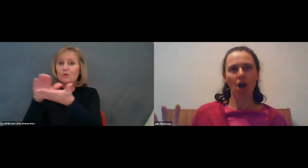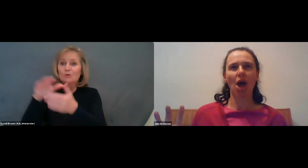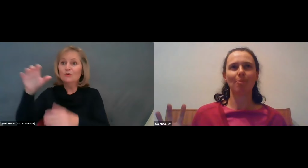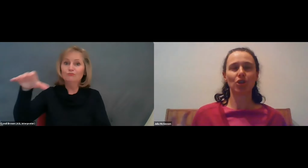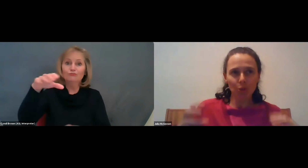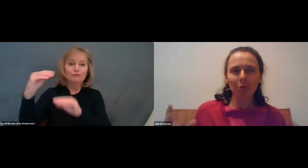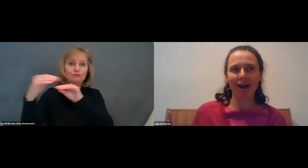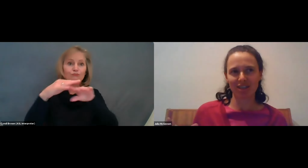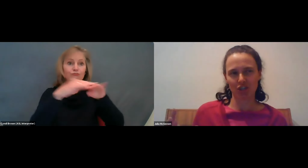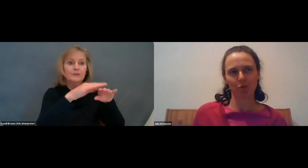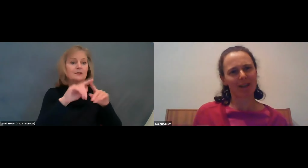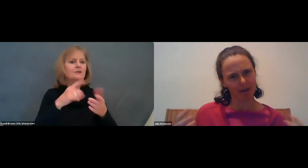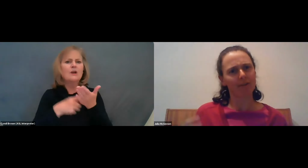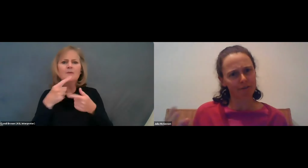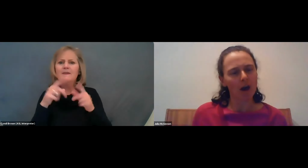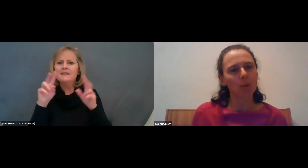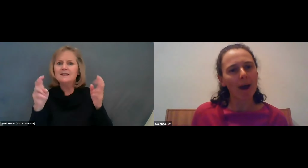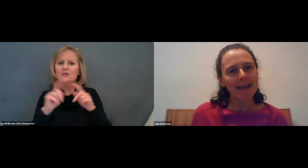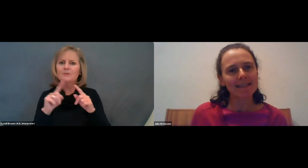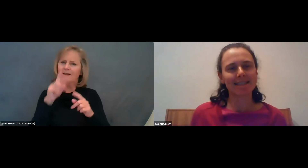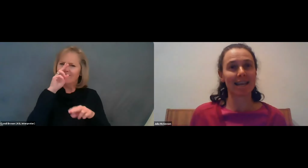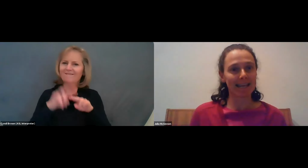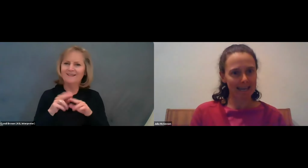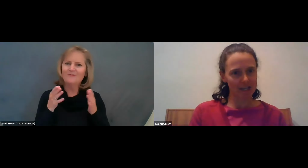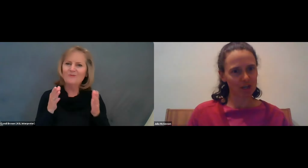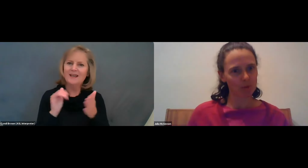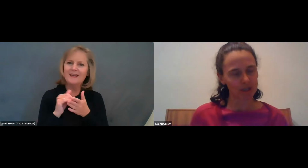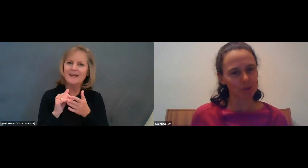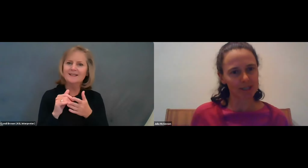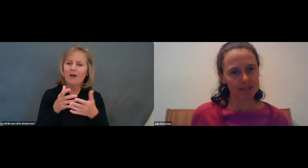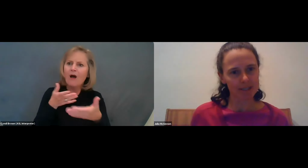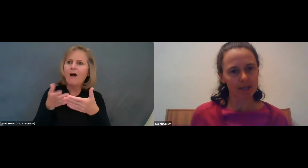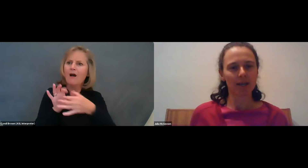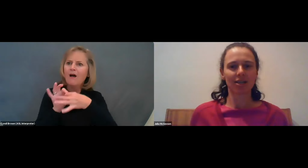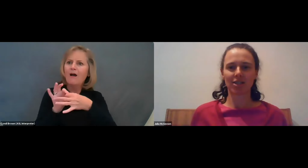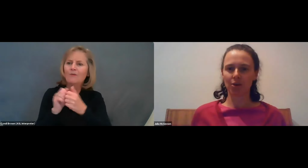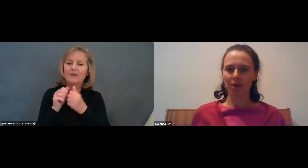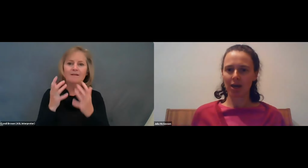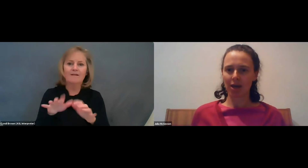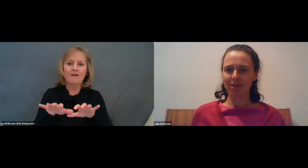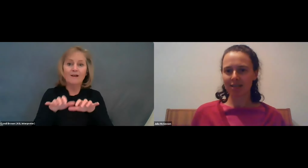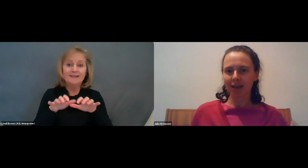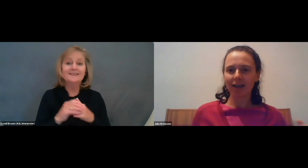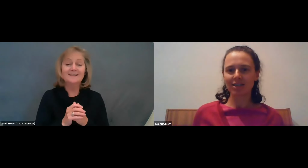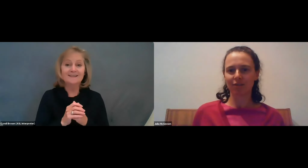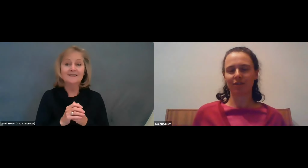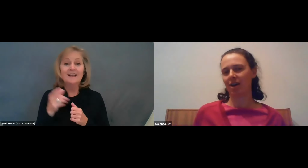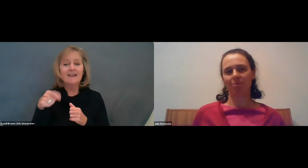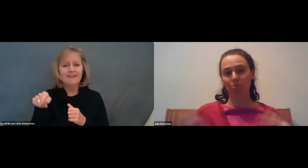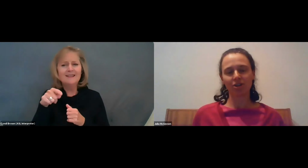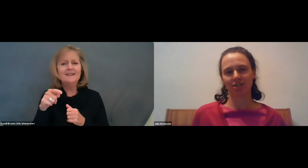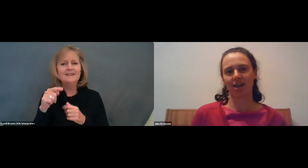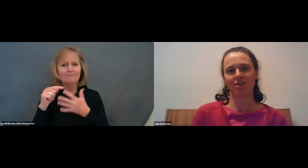places, to talk about this issue, but in a kind of fun way that's engaging with the audience. So these are kinds